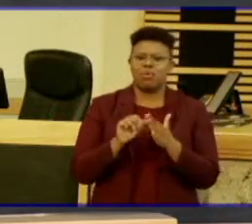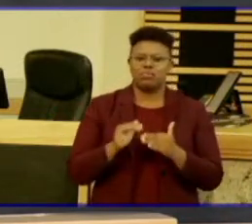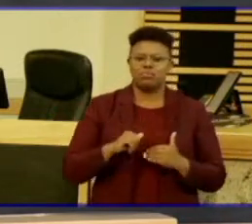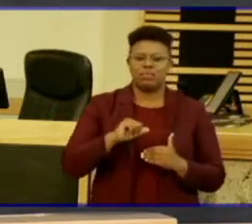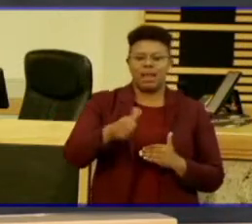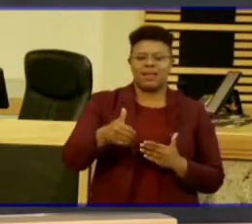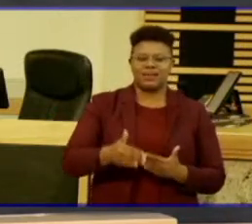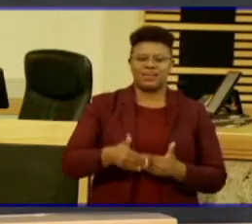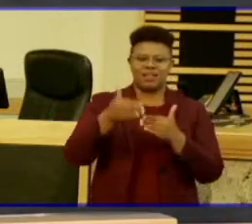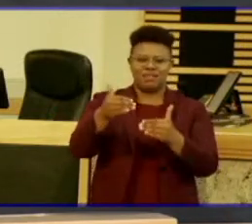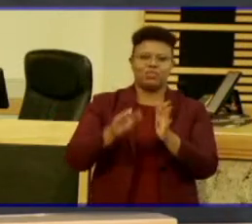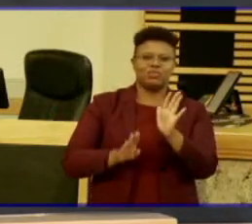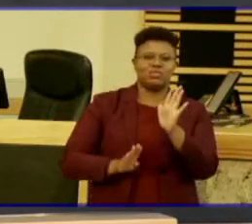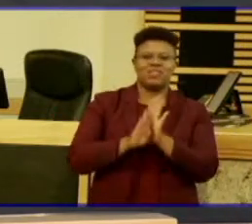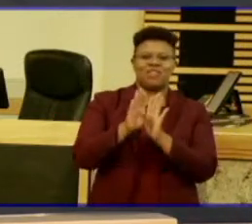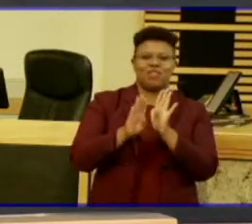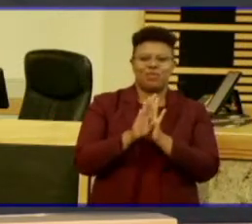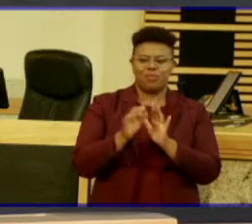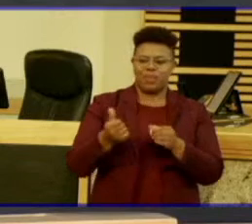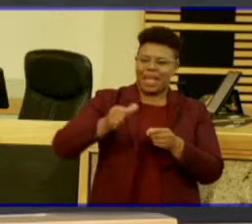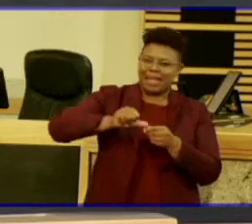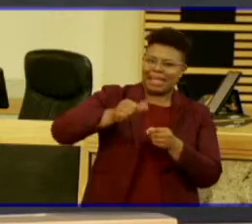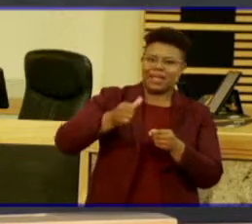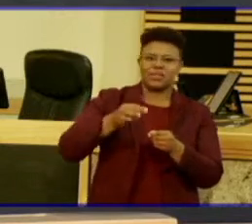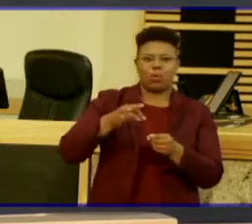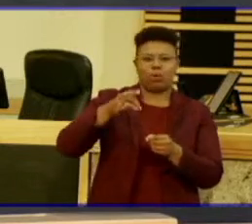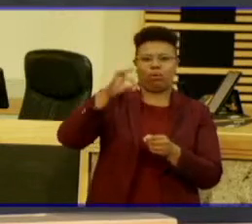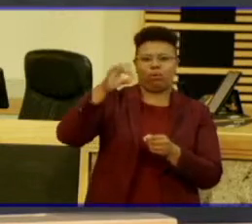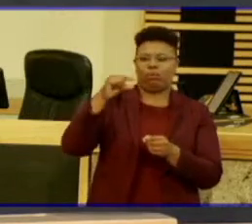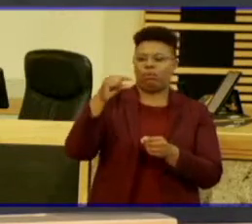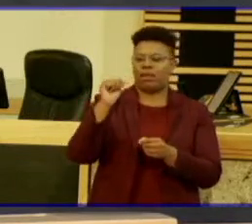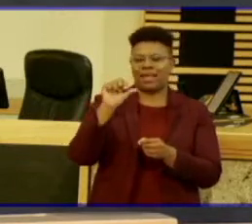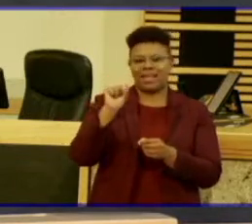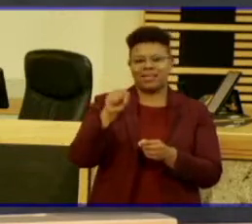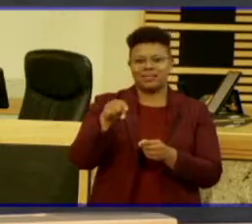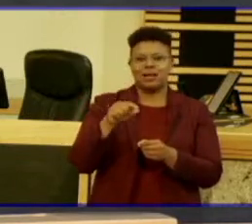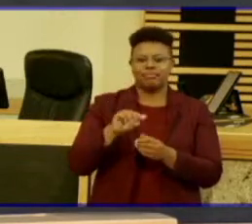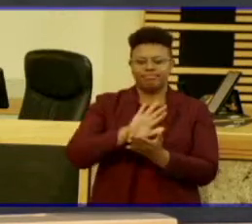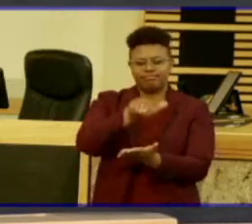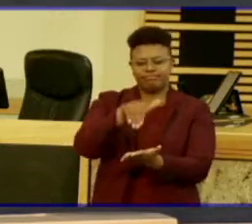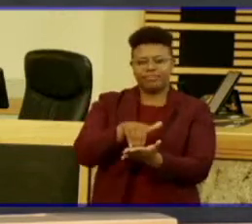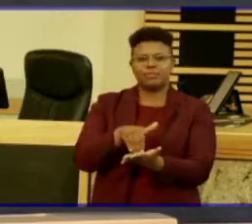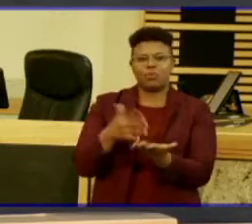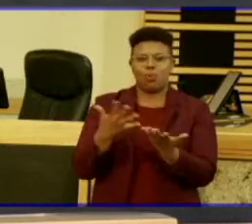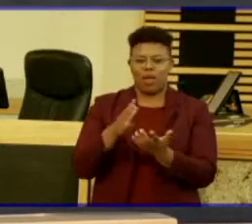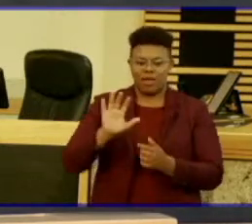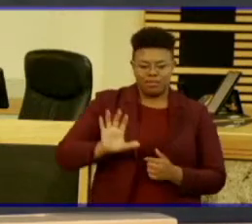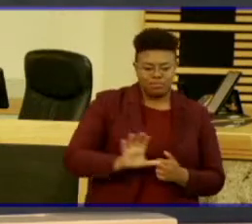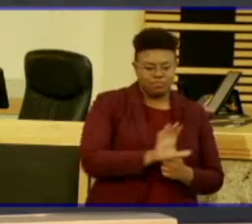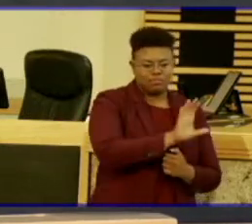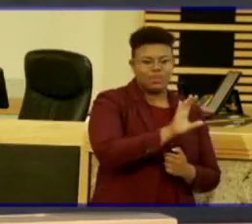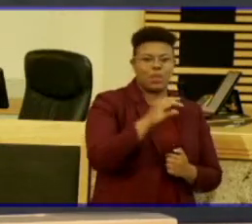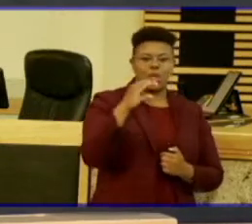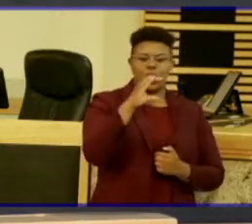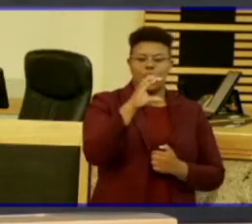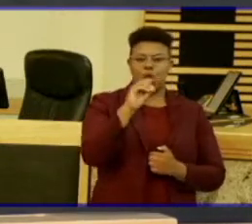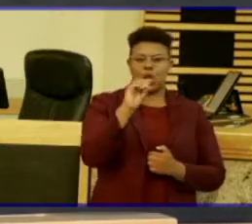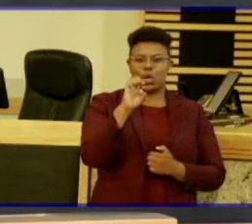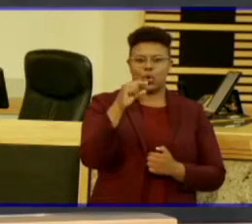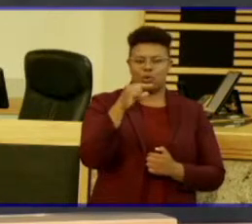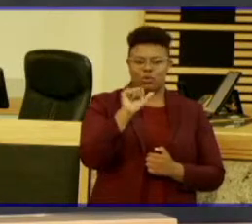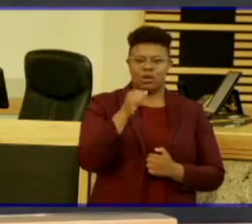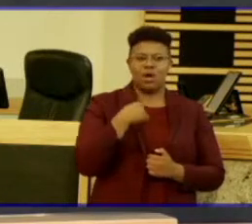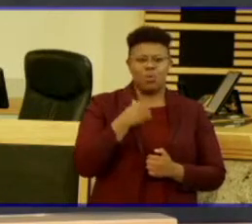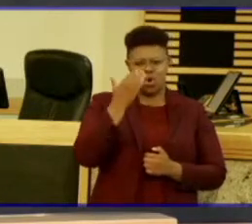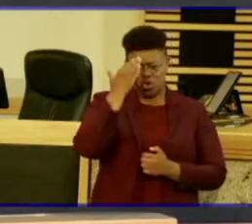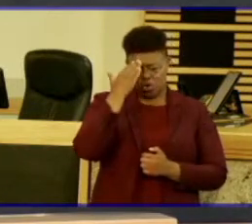to develop the gas hub at Kuha. We note that the project sponsors are negotiating with the